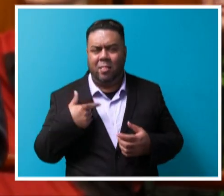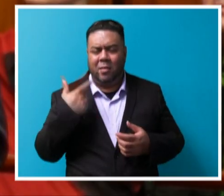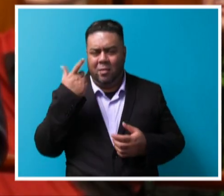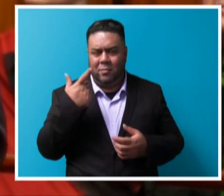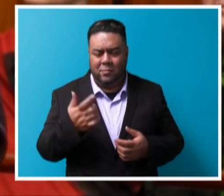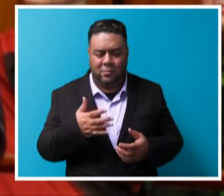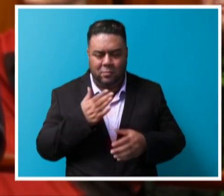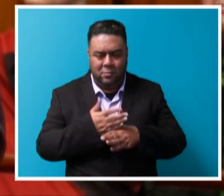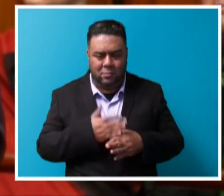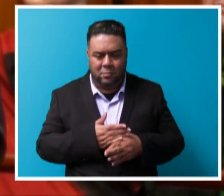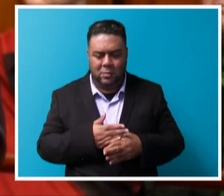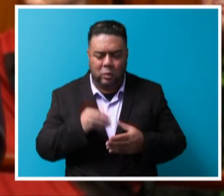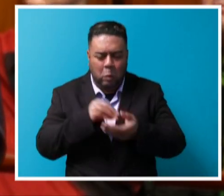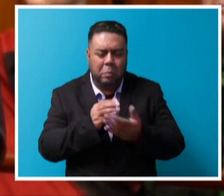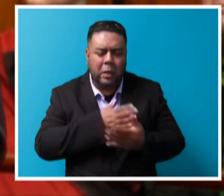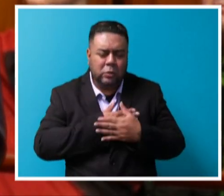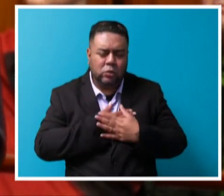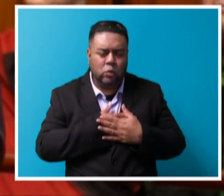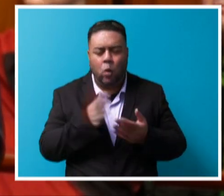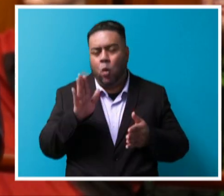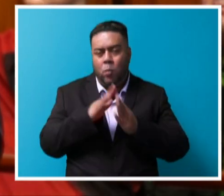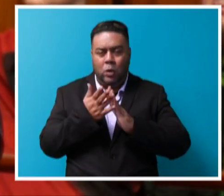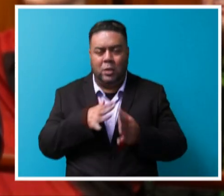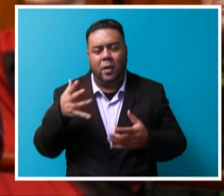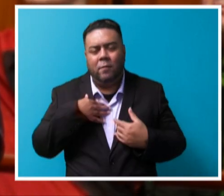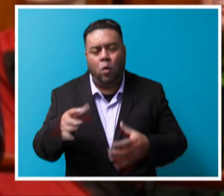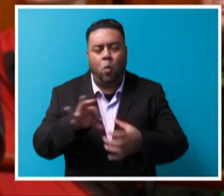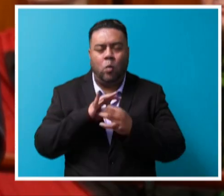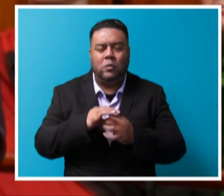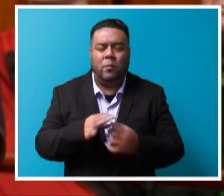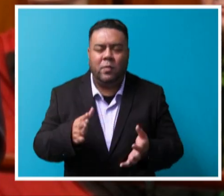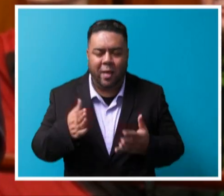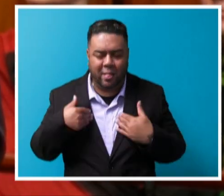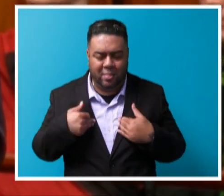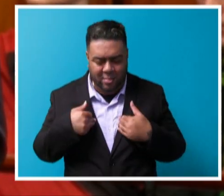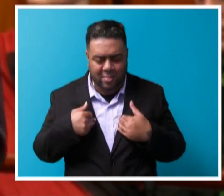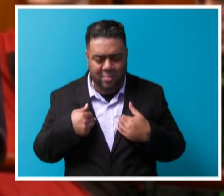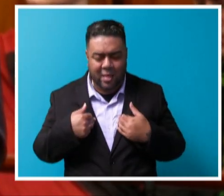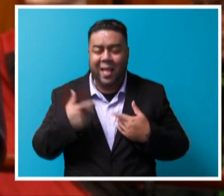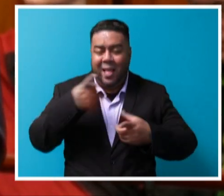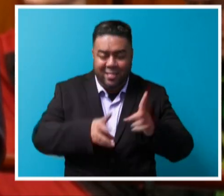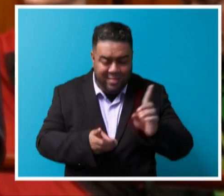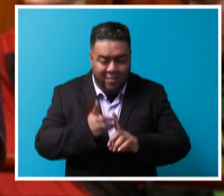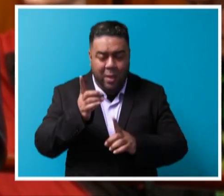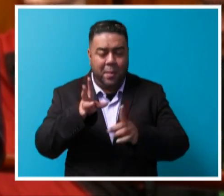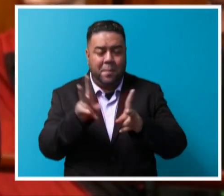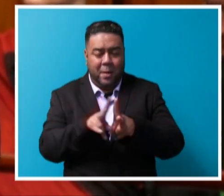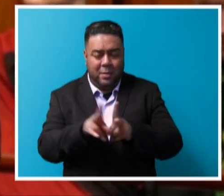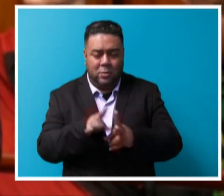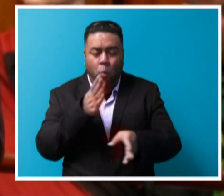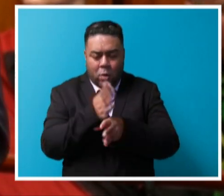compassion, communities taking ownership of their health, and development partners working alongside